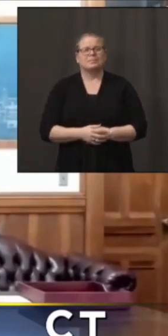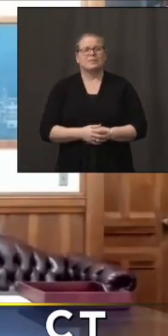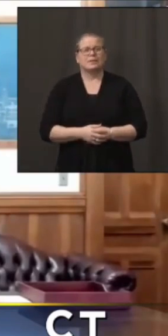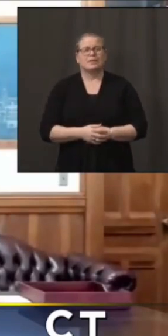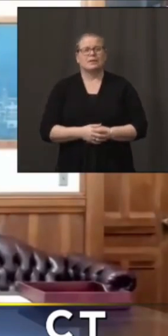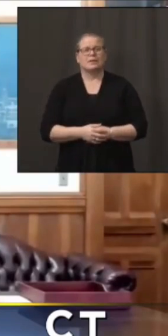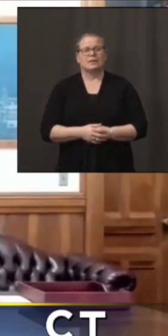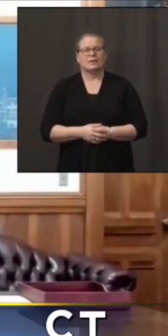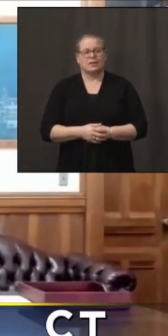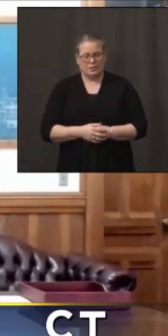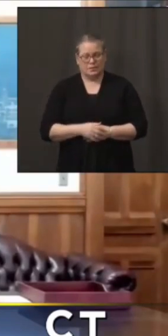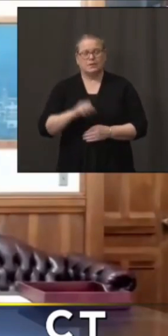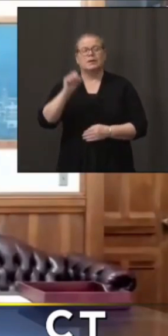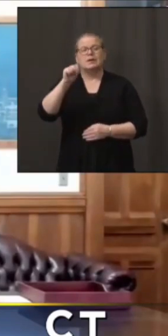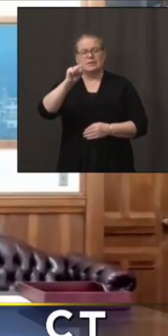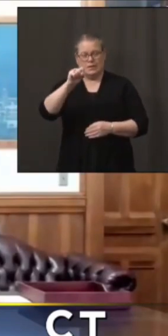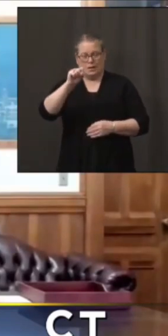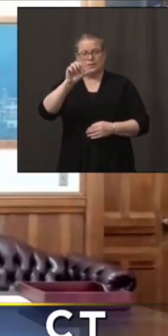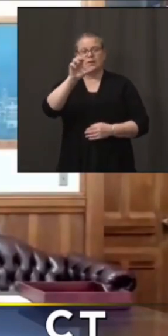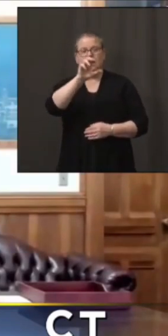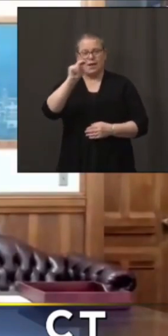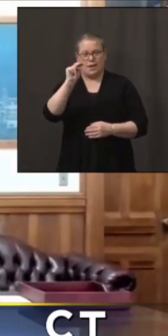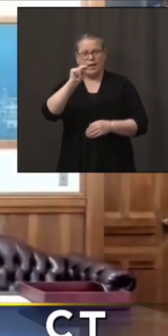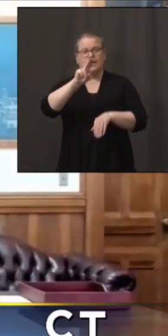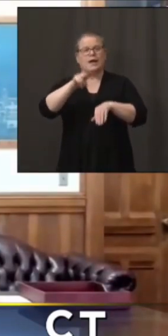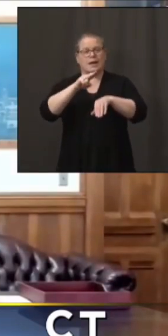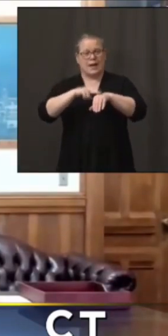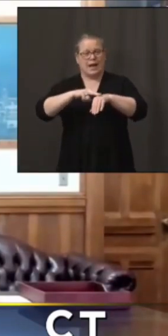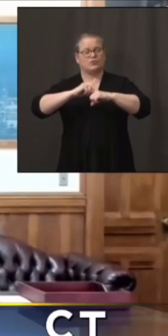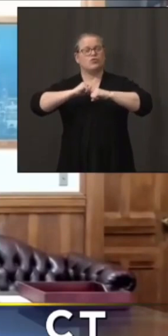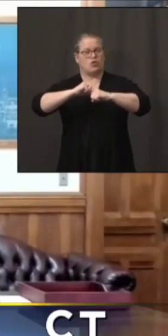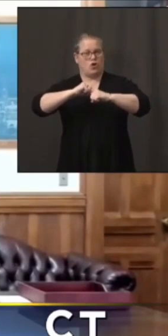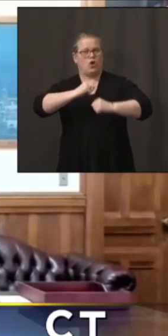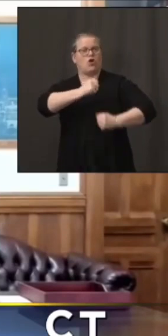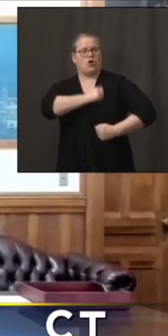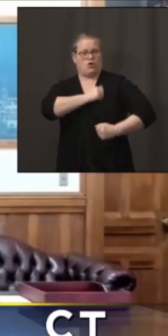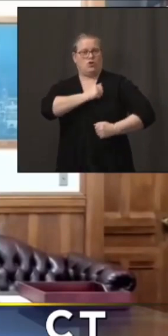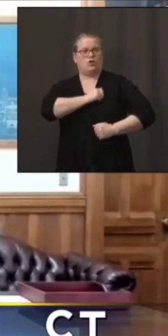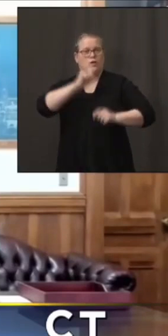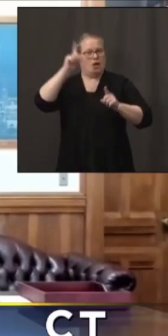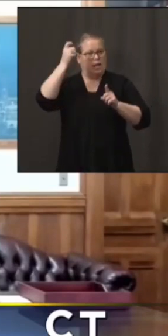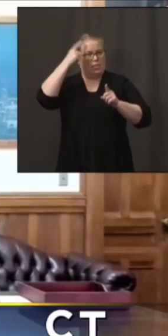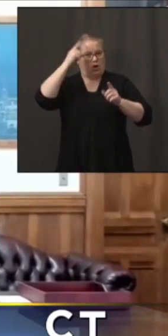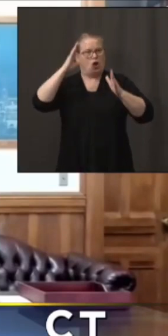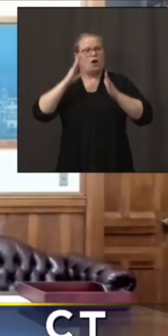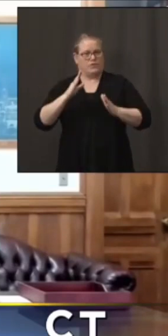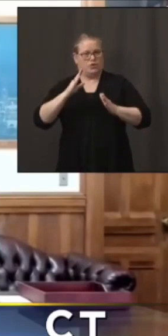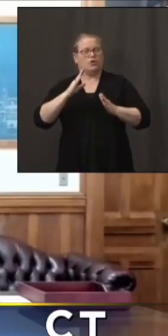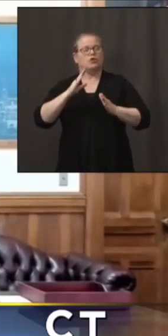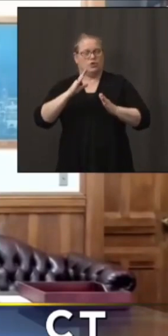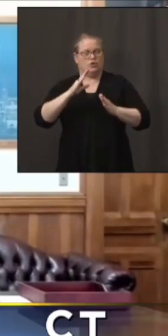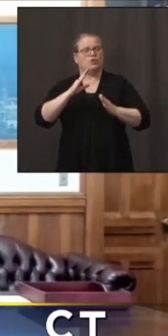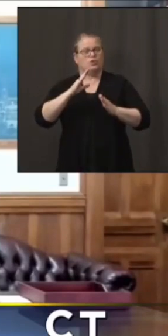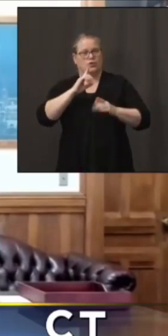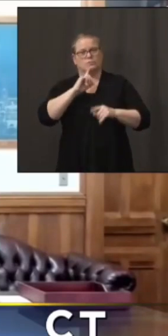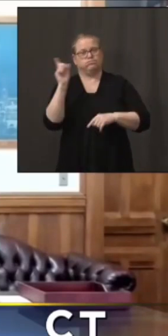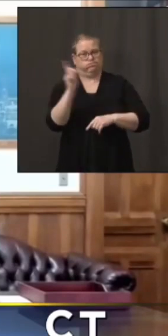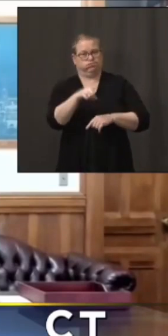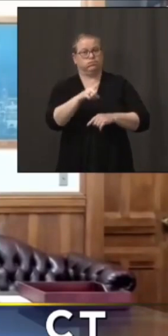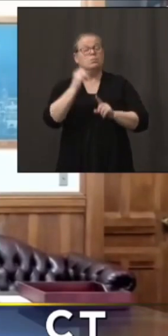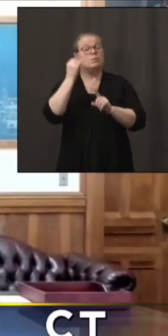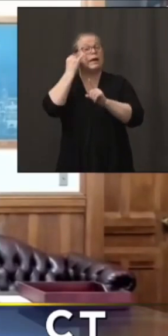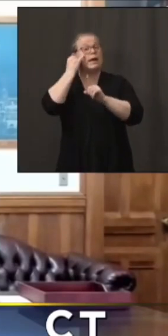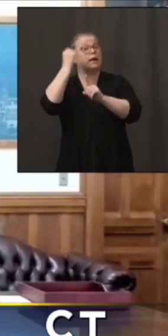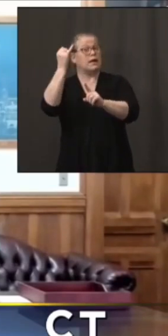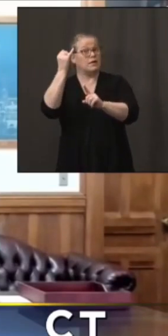Yes, the Connecticut National Guard has been directed by the governor that upon requests that